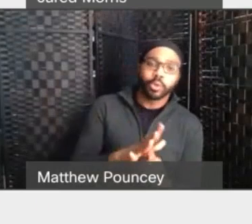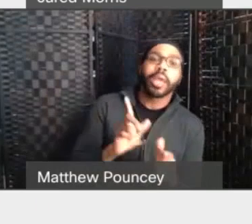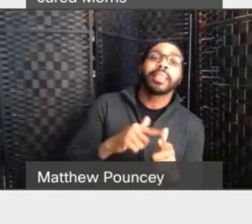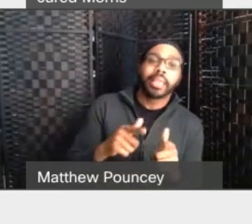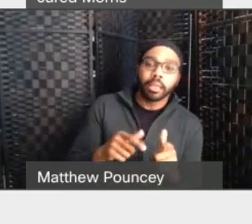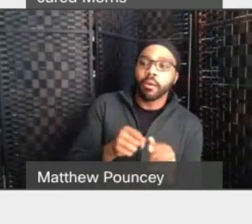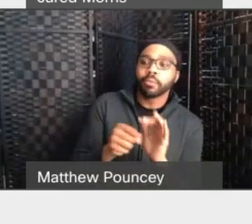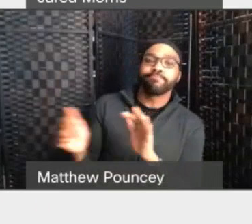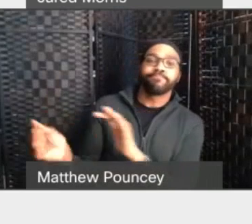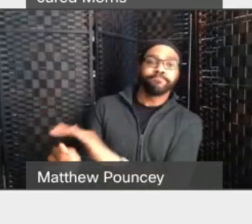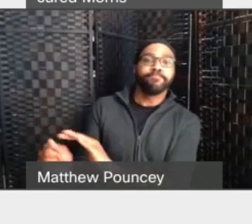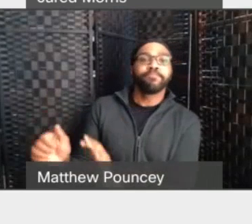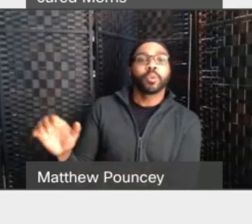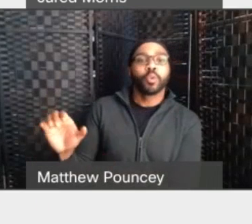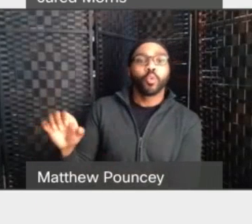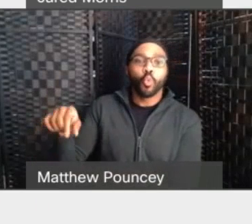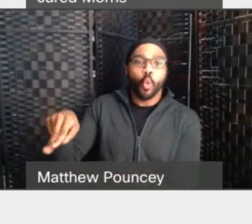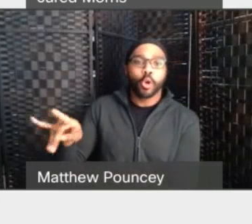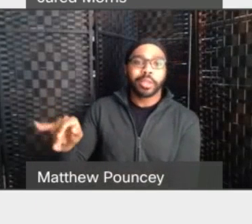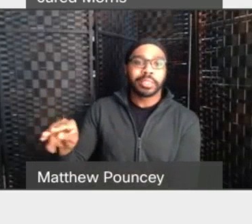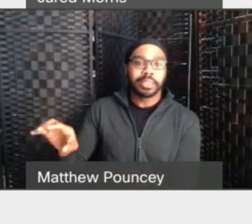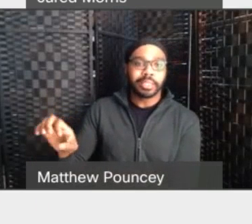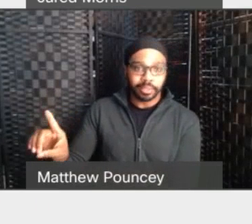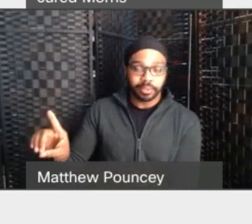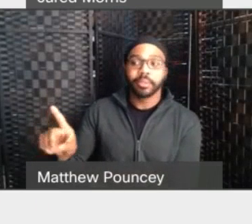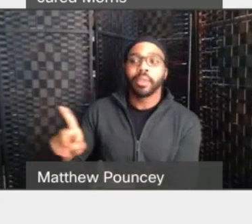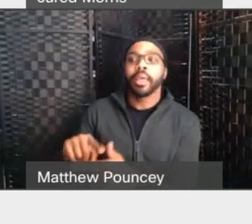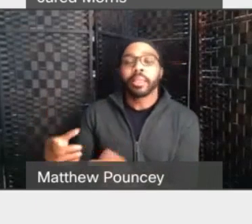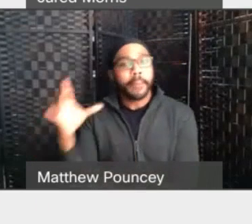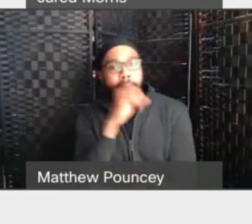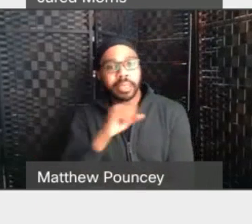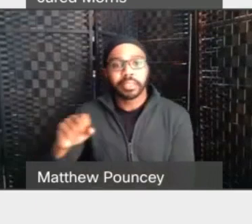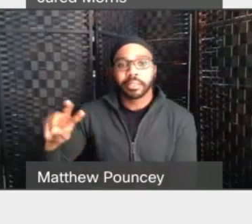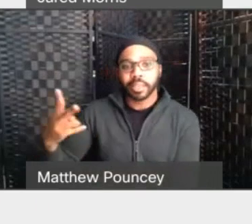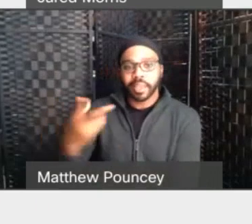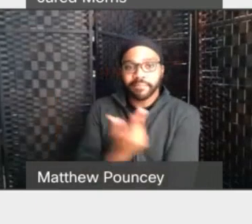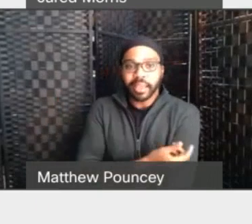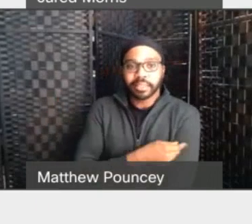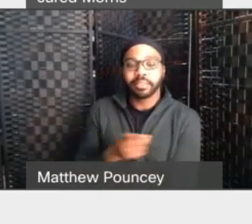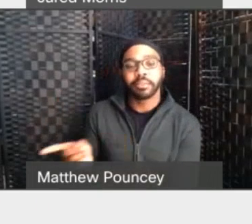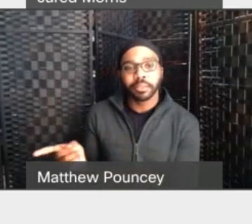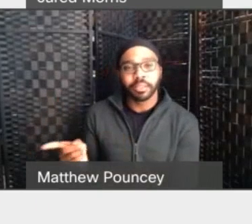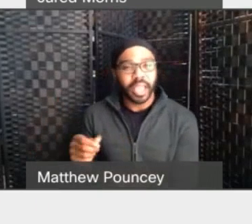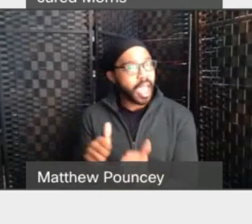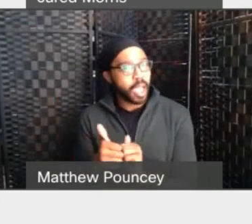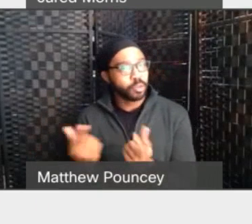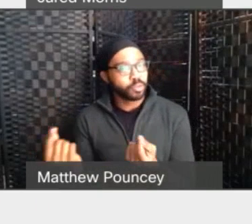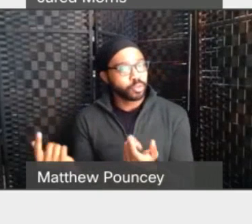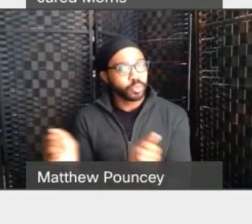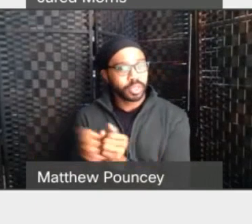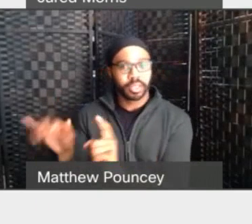missed the second vaccine. And they're saying they were getting Moderna. So how is that handled?